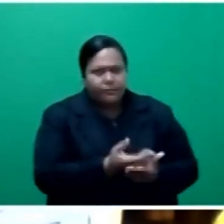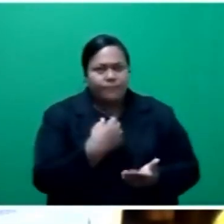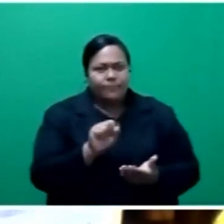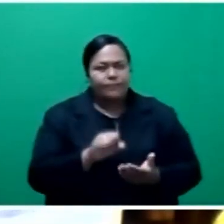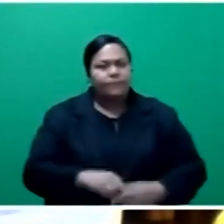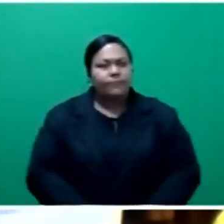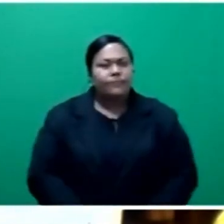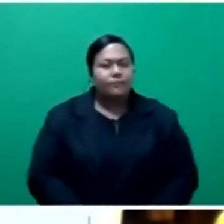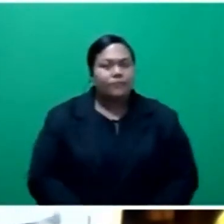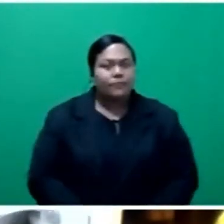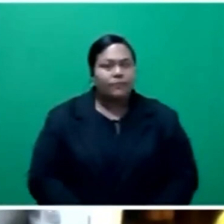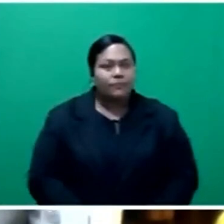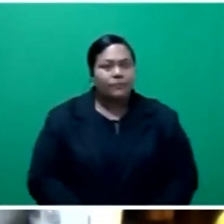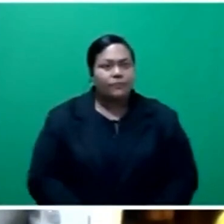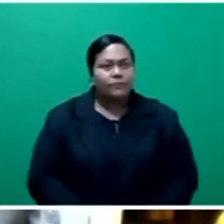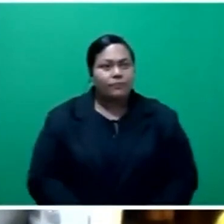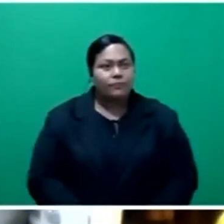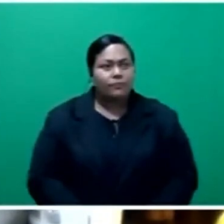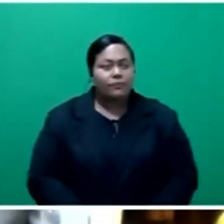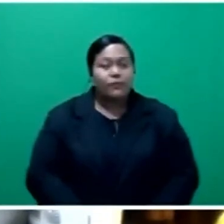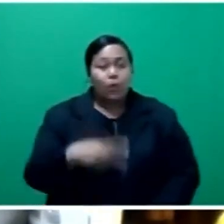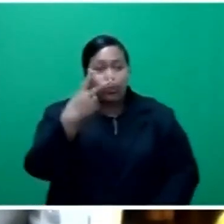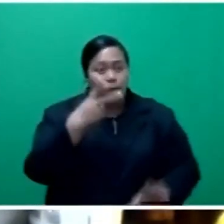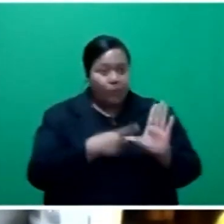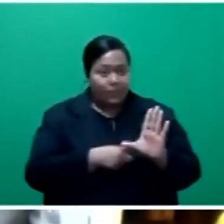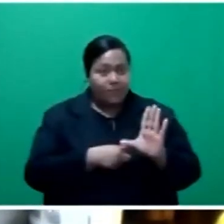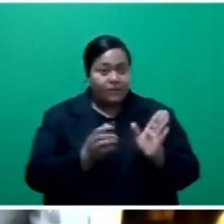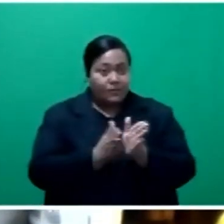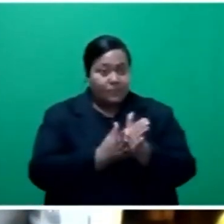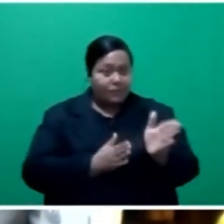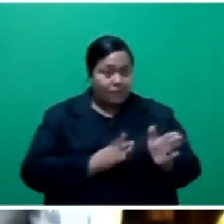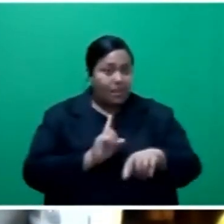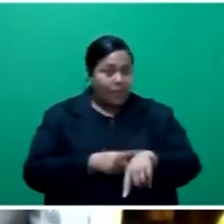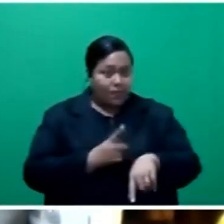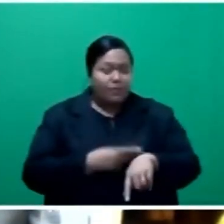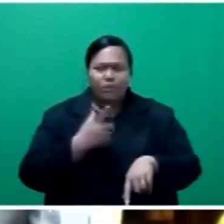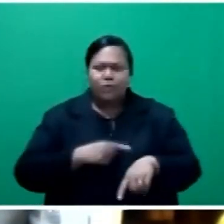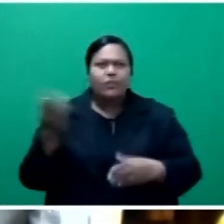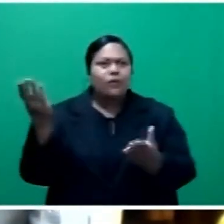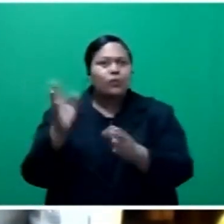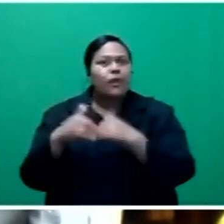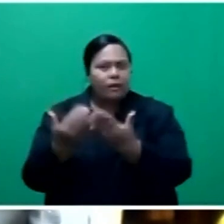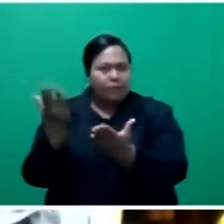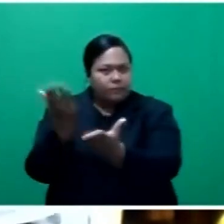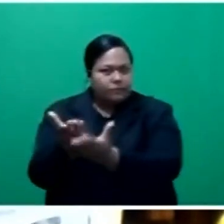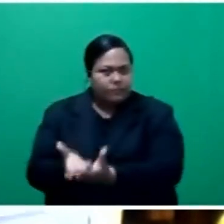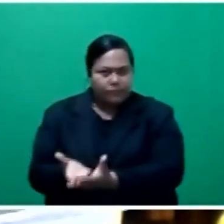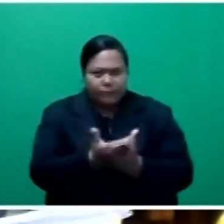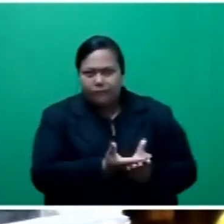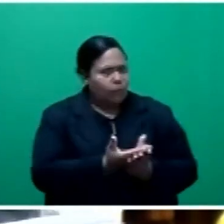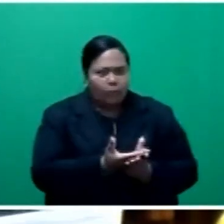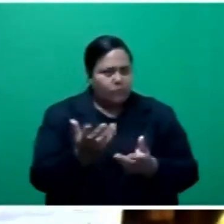sir, this is currently a 2-year delay in tabling of audited financial statements, because they want to do both of them together. The effectiveness